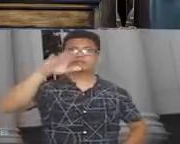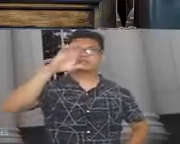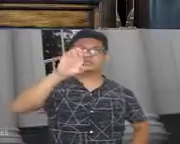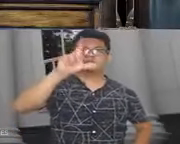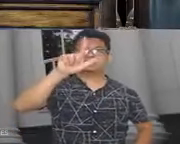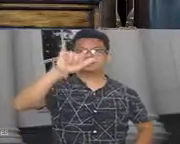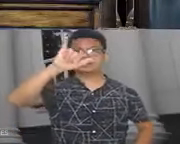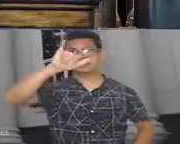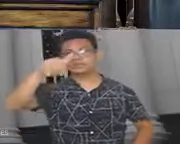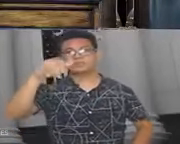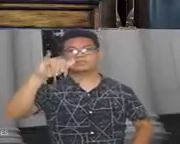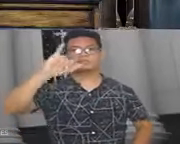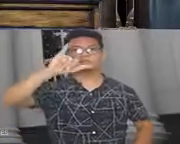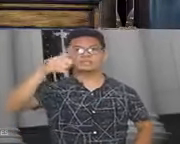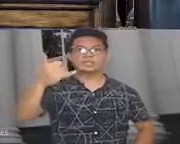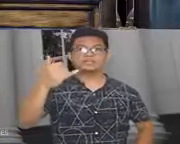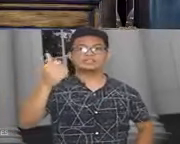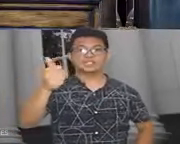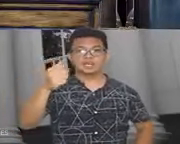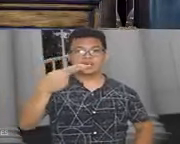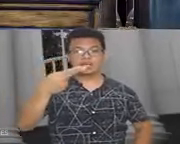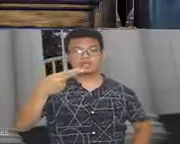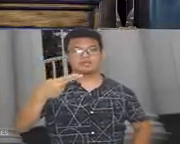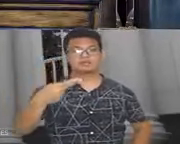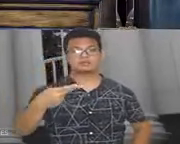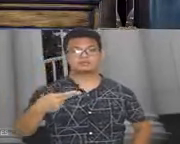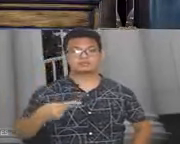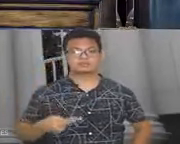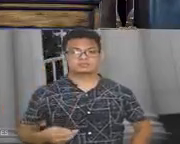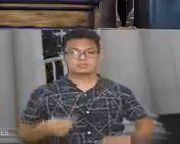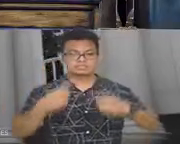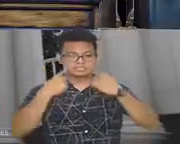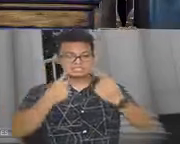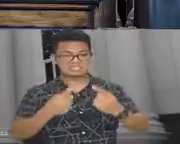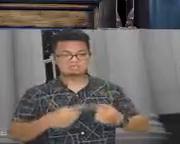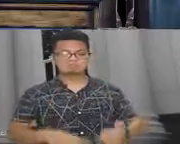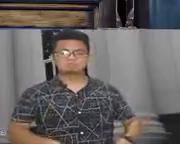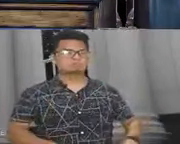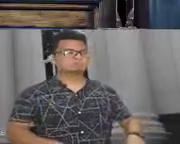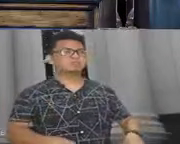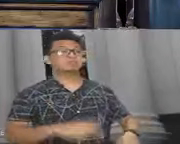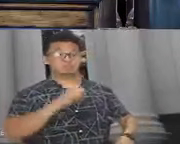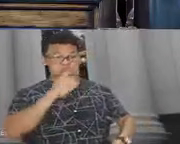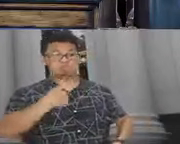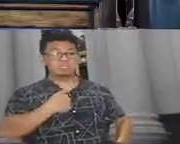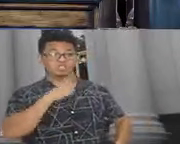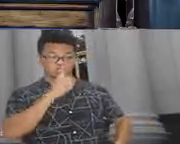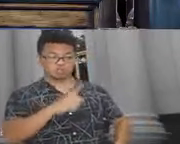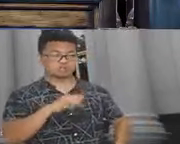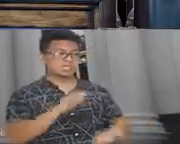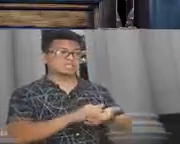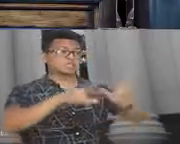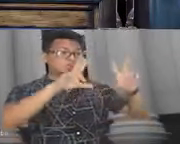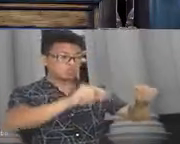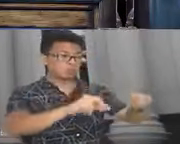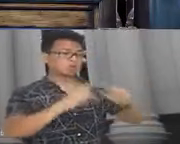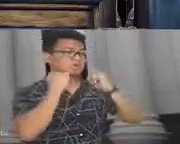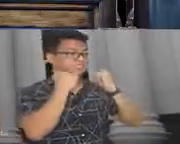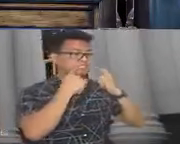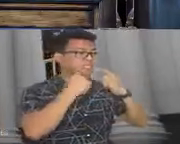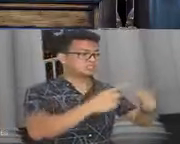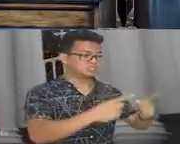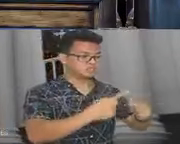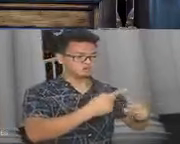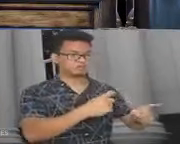And this is what they did. And they cried, and they cried, and they cried. And it came to